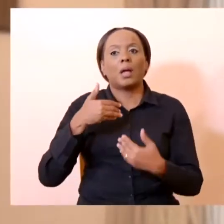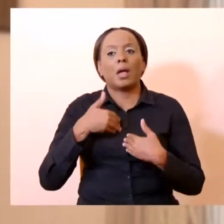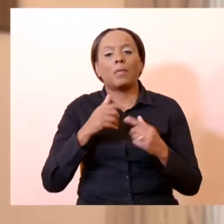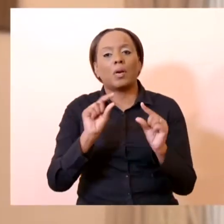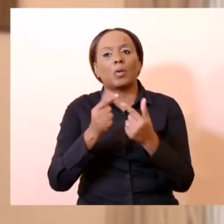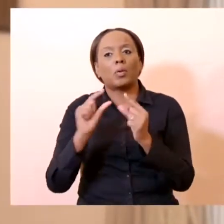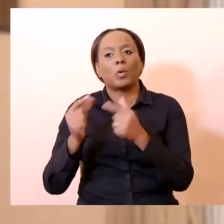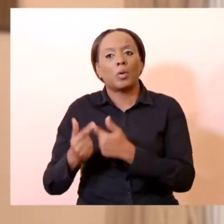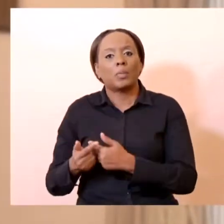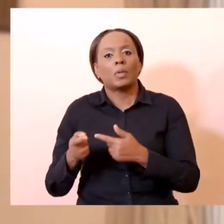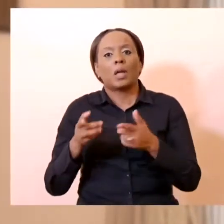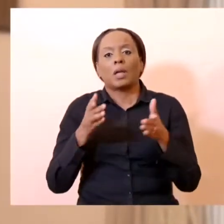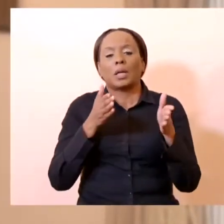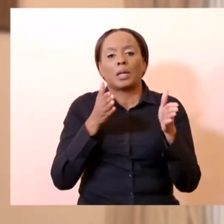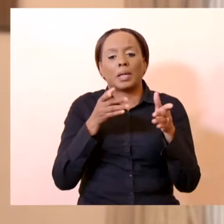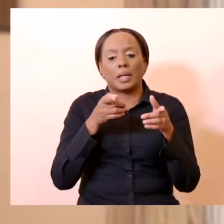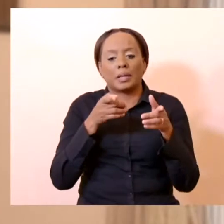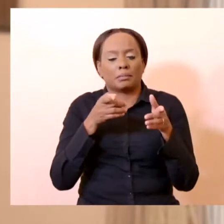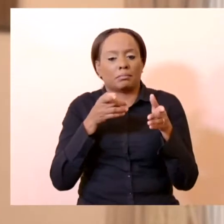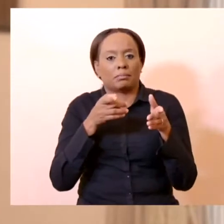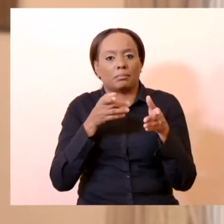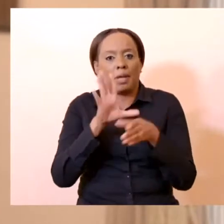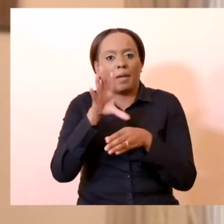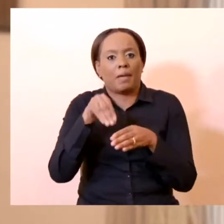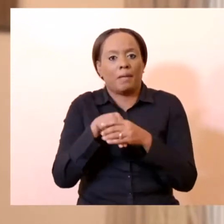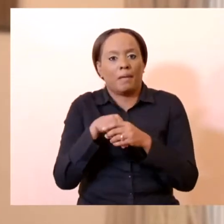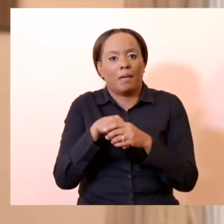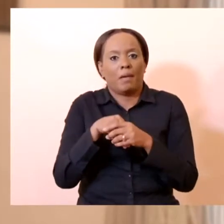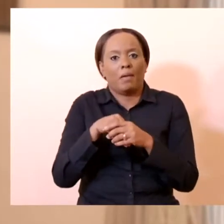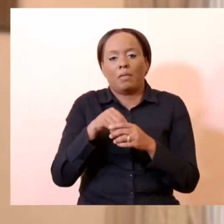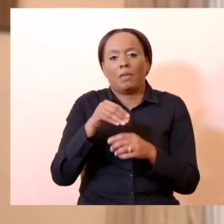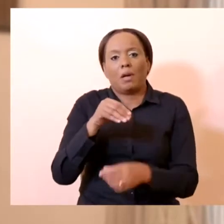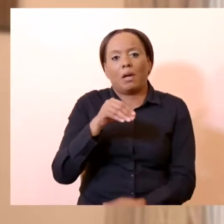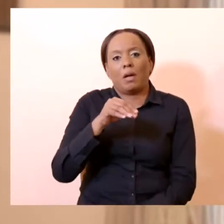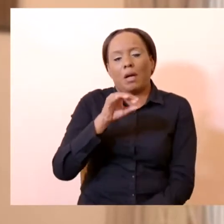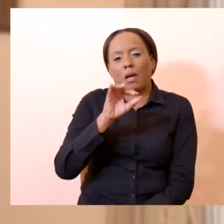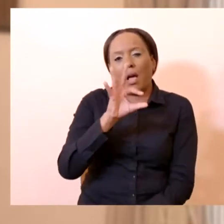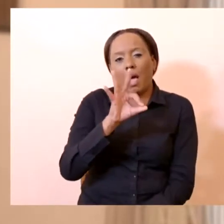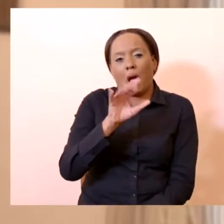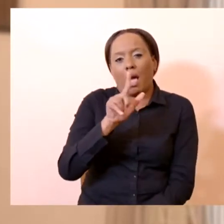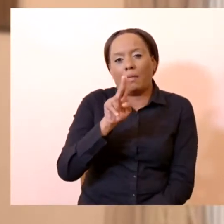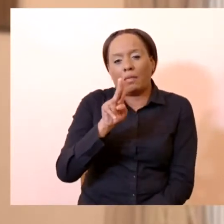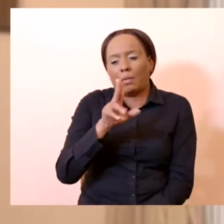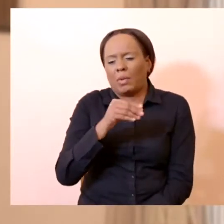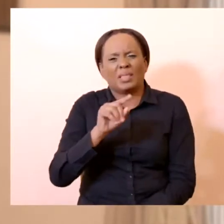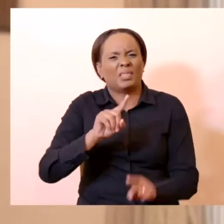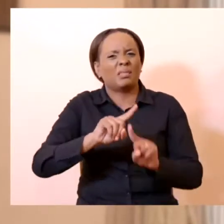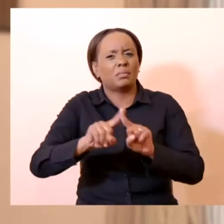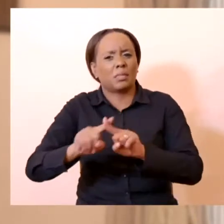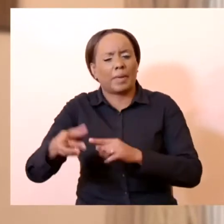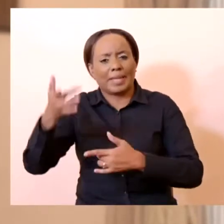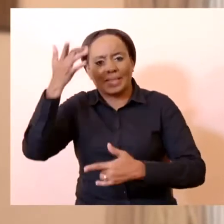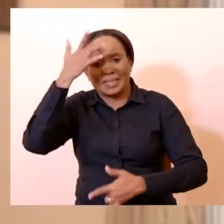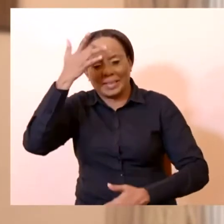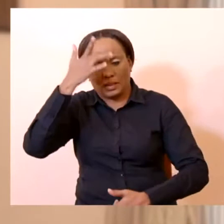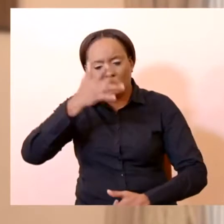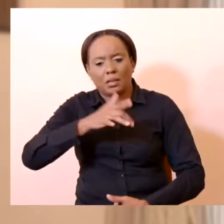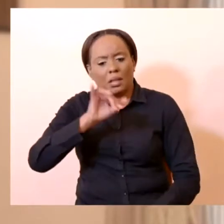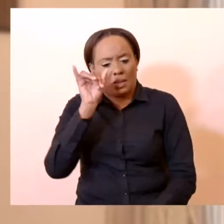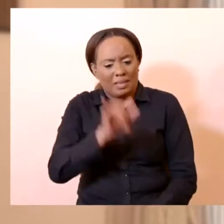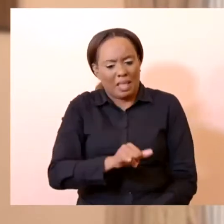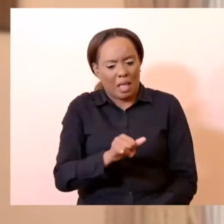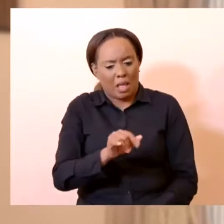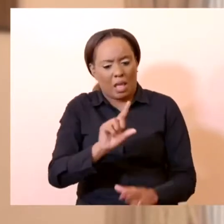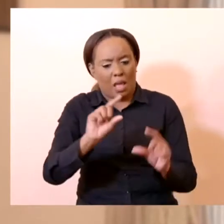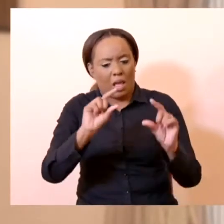Working Group, of which I happen to be a member. And in that group,